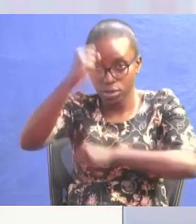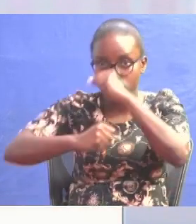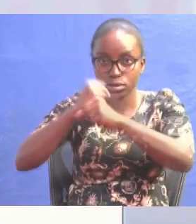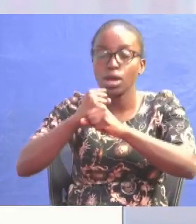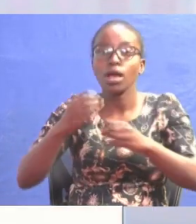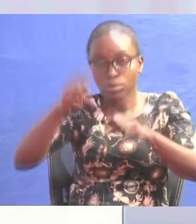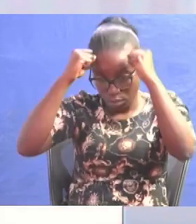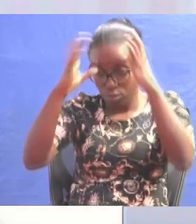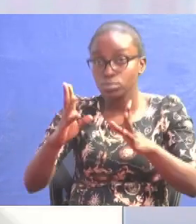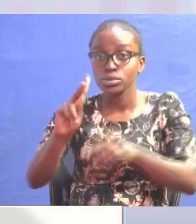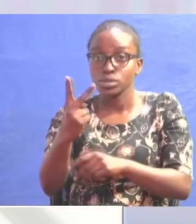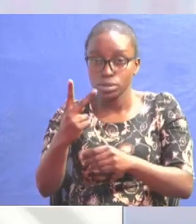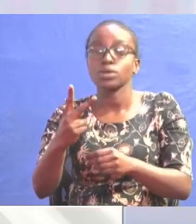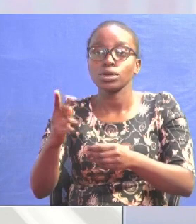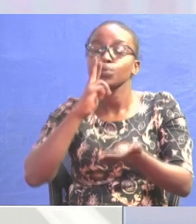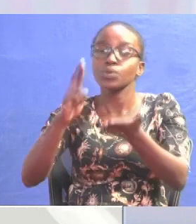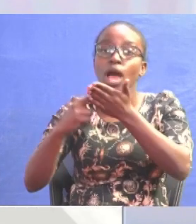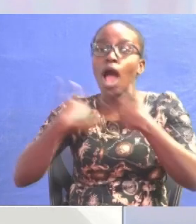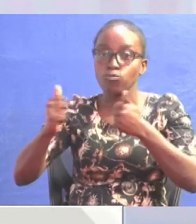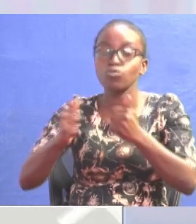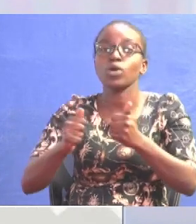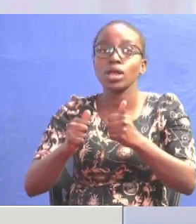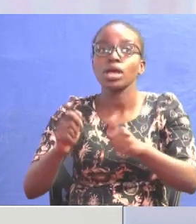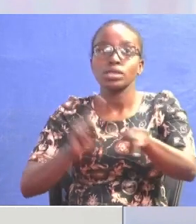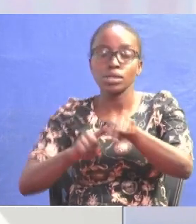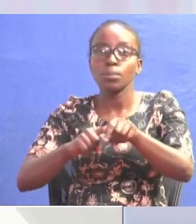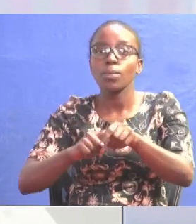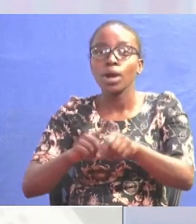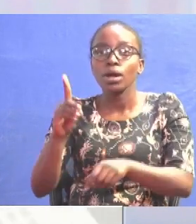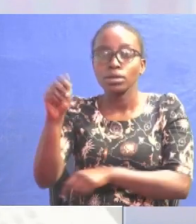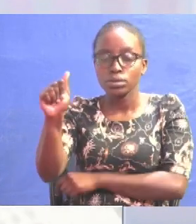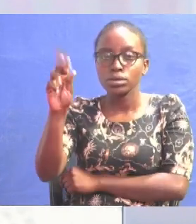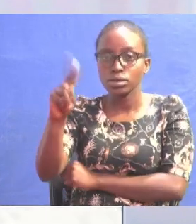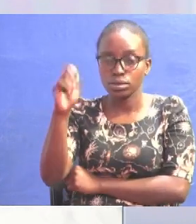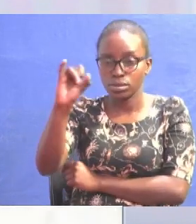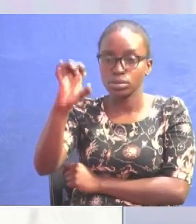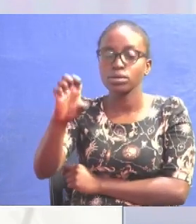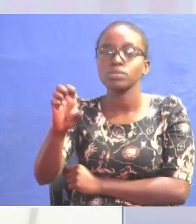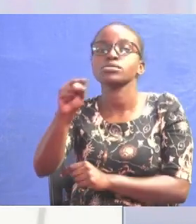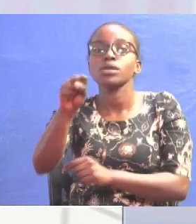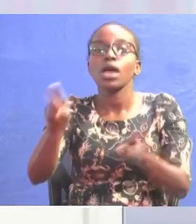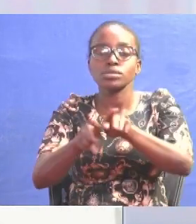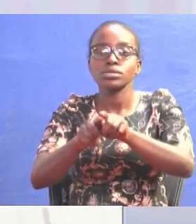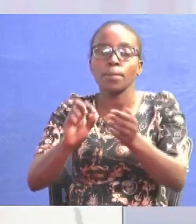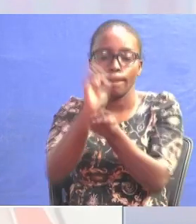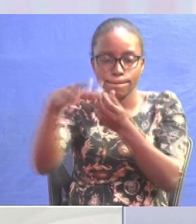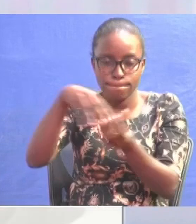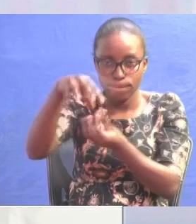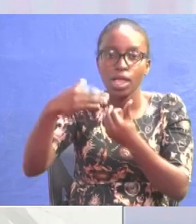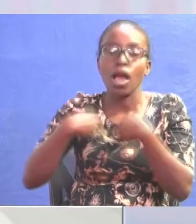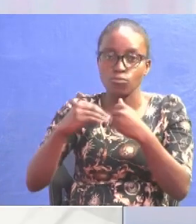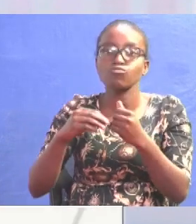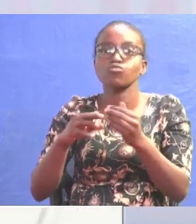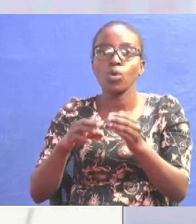day registration. Dennis Munyi interacted with parents and student who expressed mixed reaction concerning the new